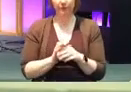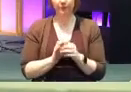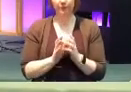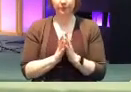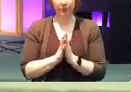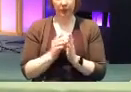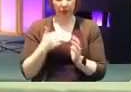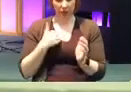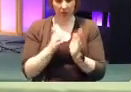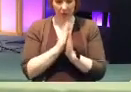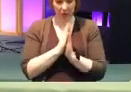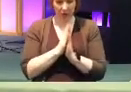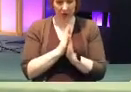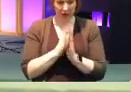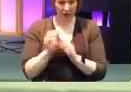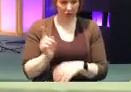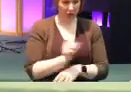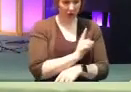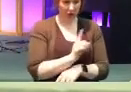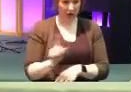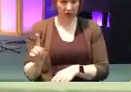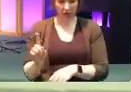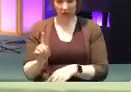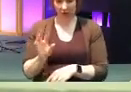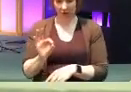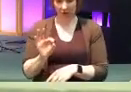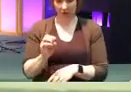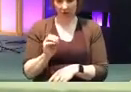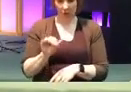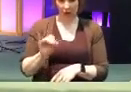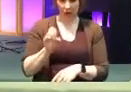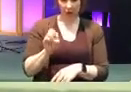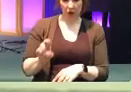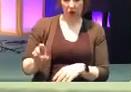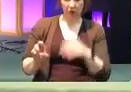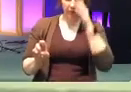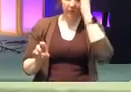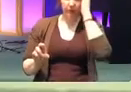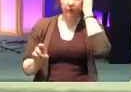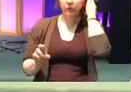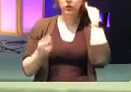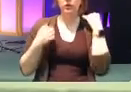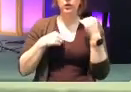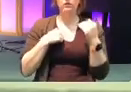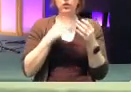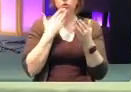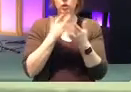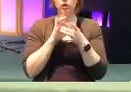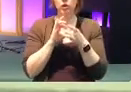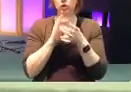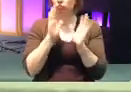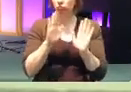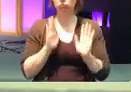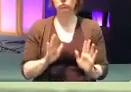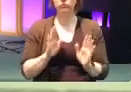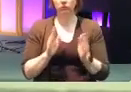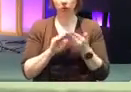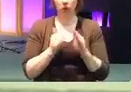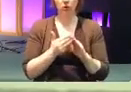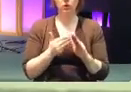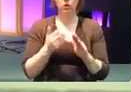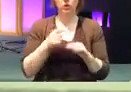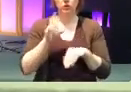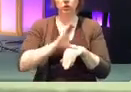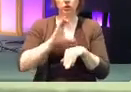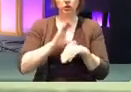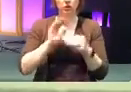I was praying, actually walking in the foyer, and we got a great relationship with several of the churches in town. There's one of the churches in